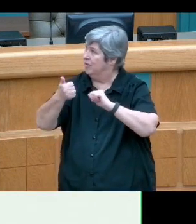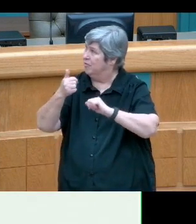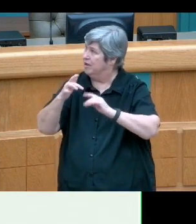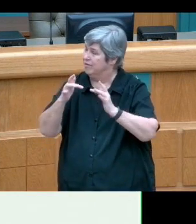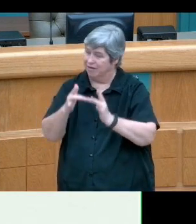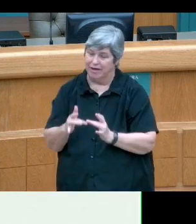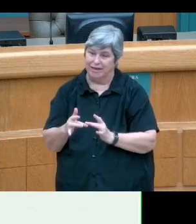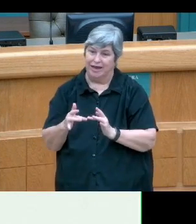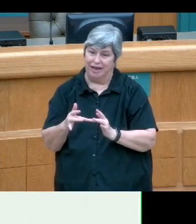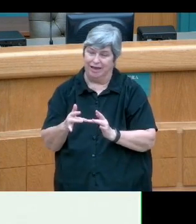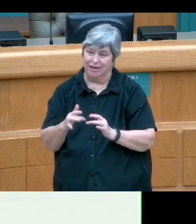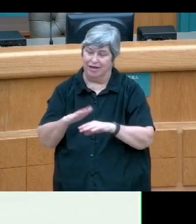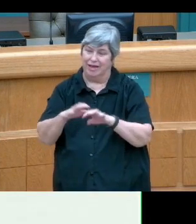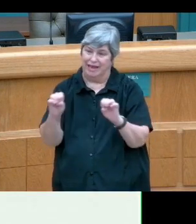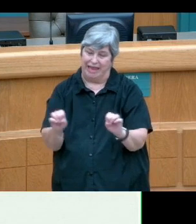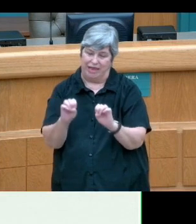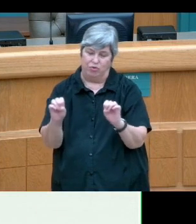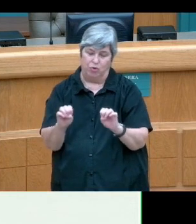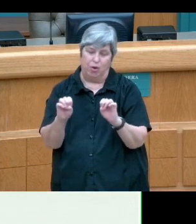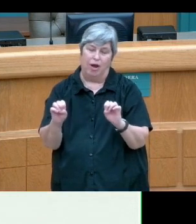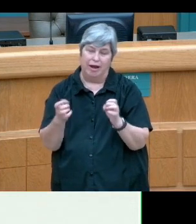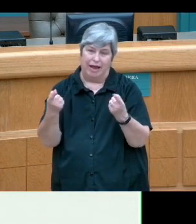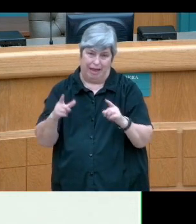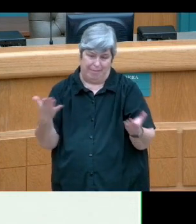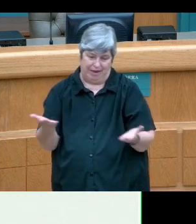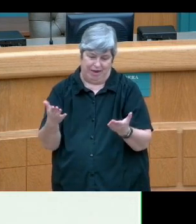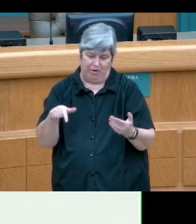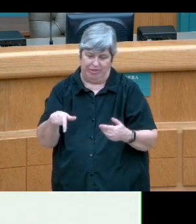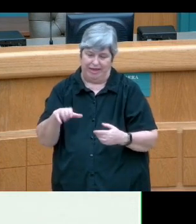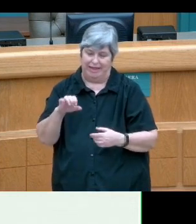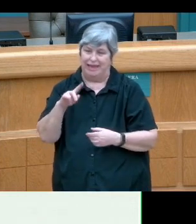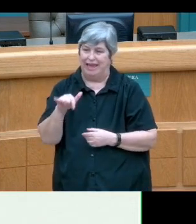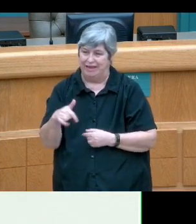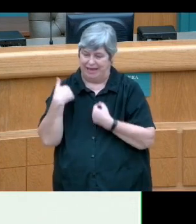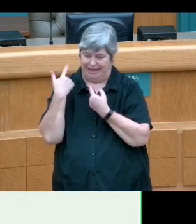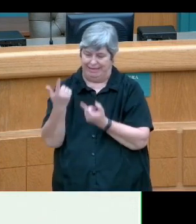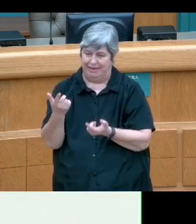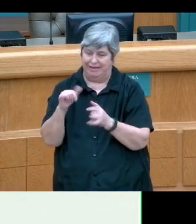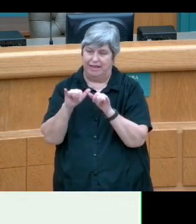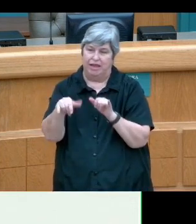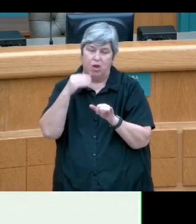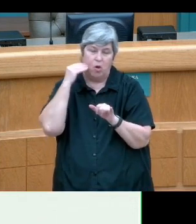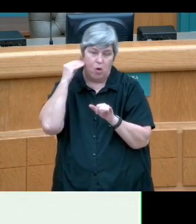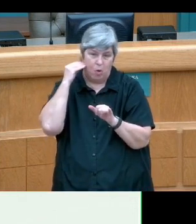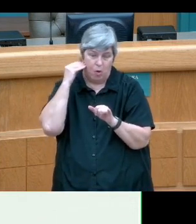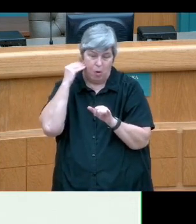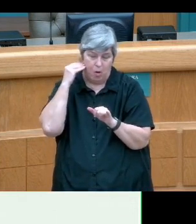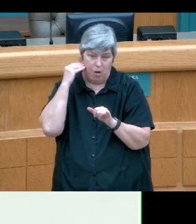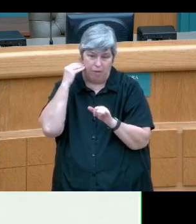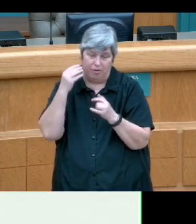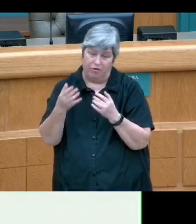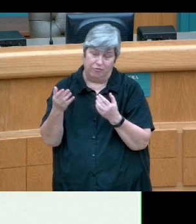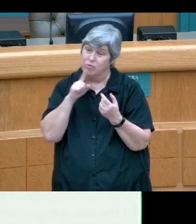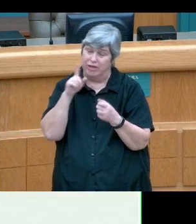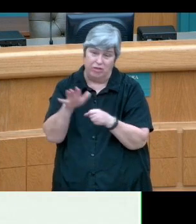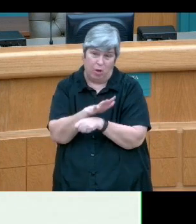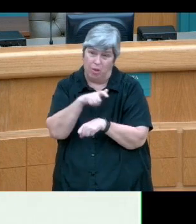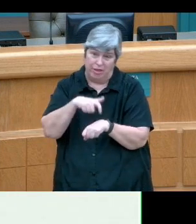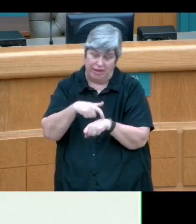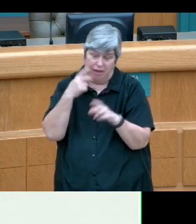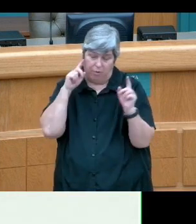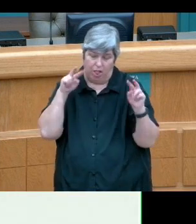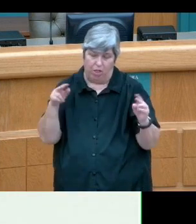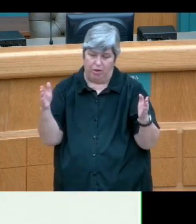of contacts that occurred in Nueces County since the stay-at-home was in place or across this whole time period that we looked